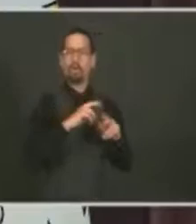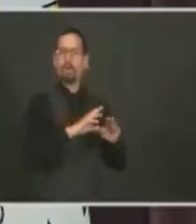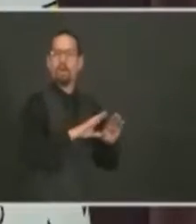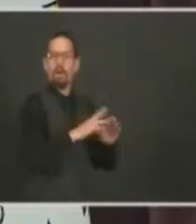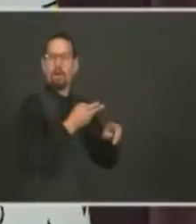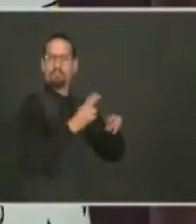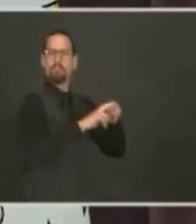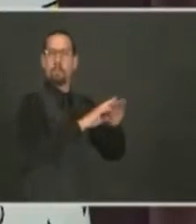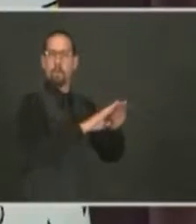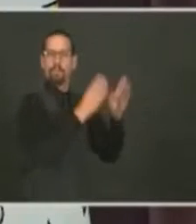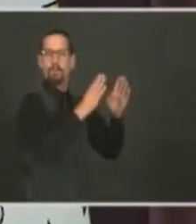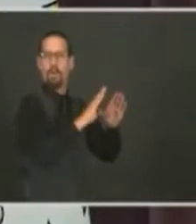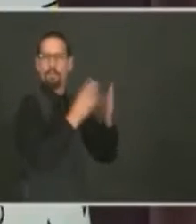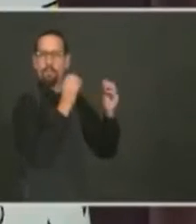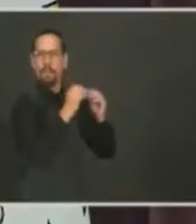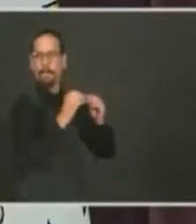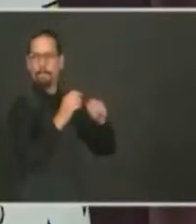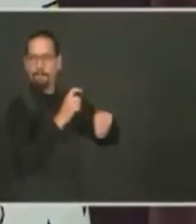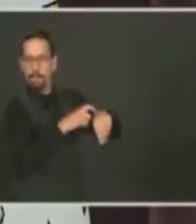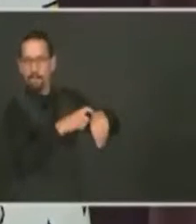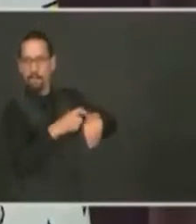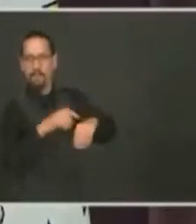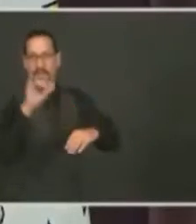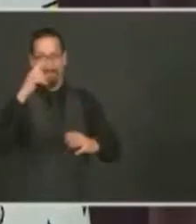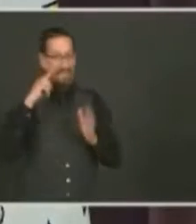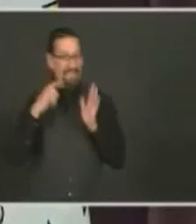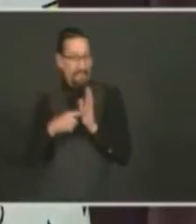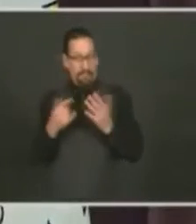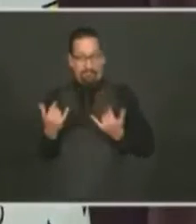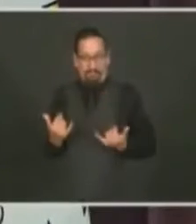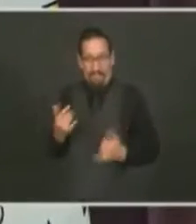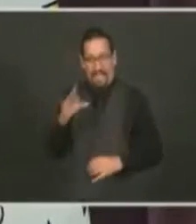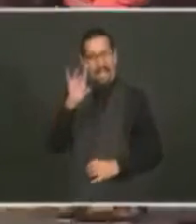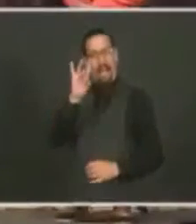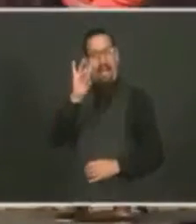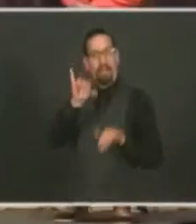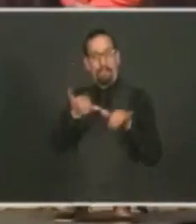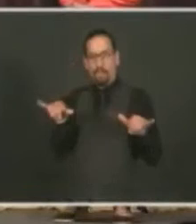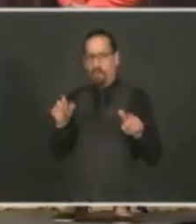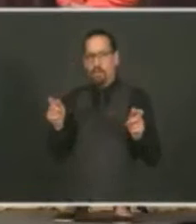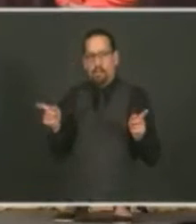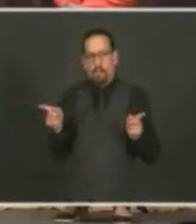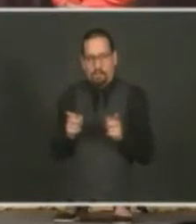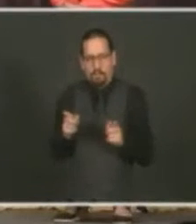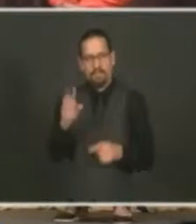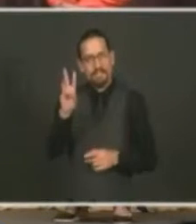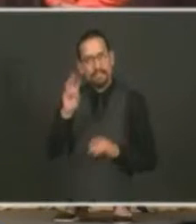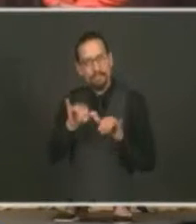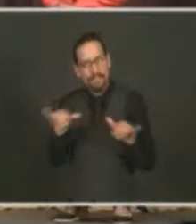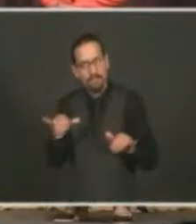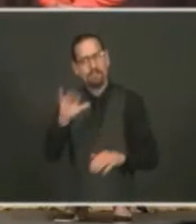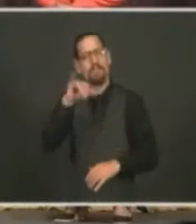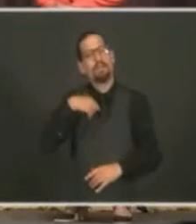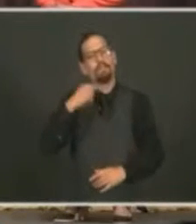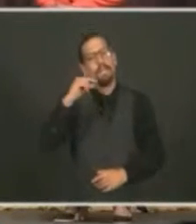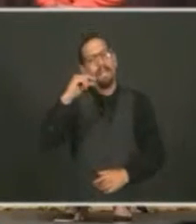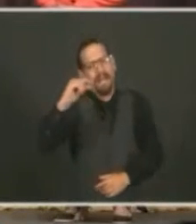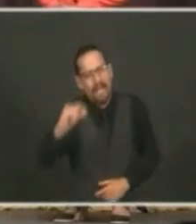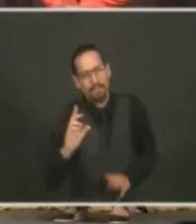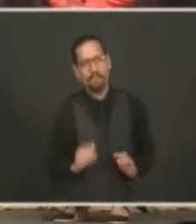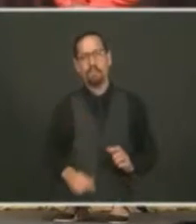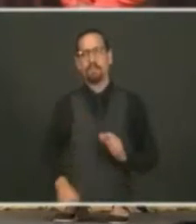the 8 feet to 6 feet, and we're going to continue to go down that path. Last three, Paul, Steve, Bill.